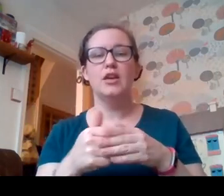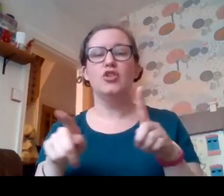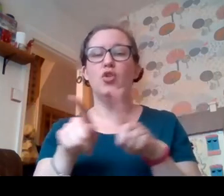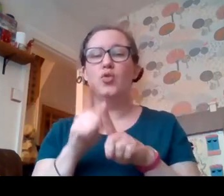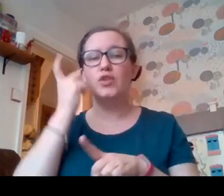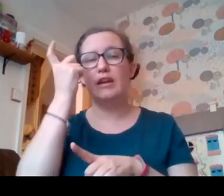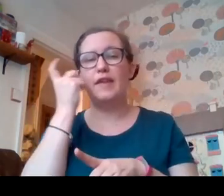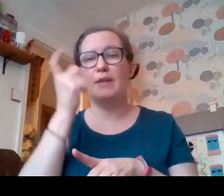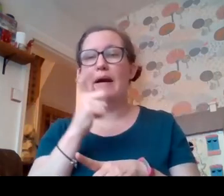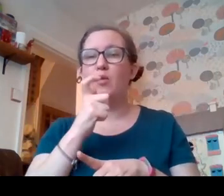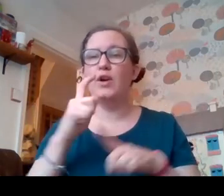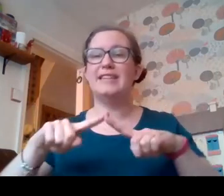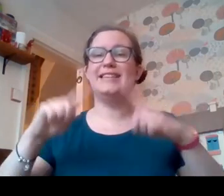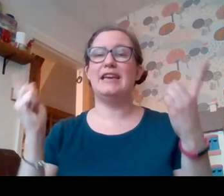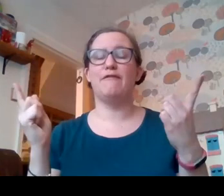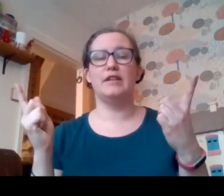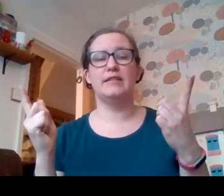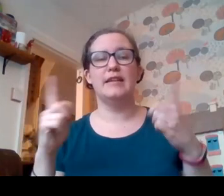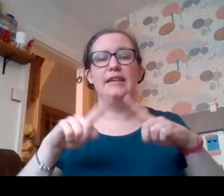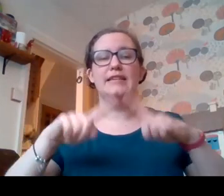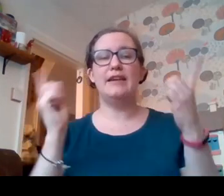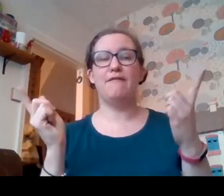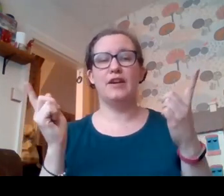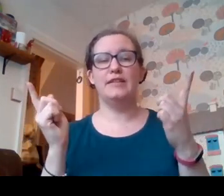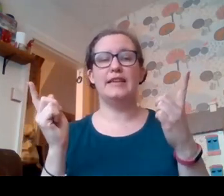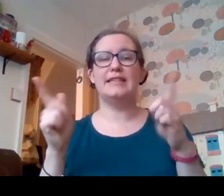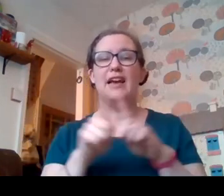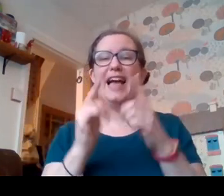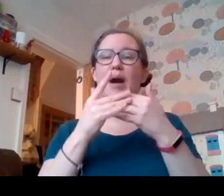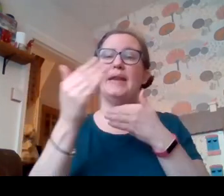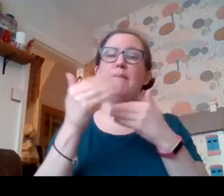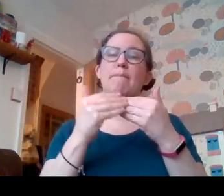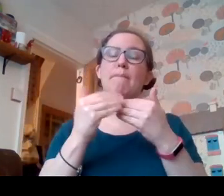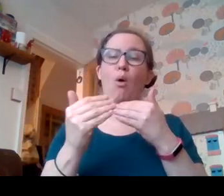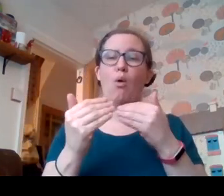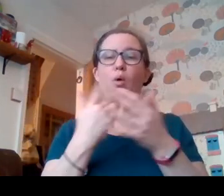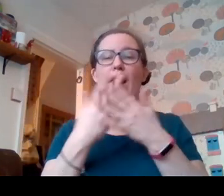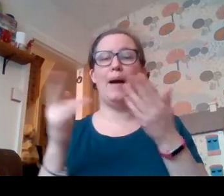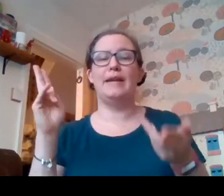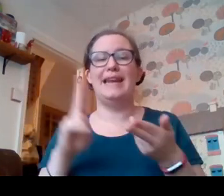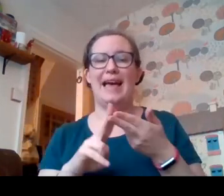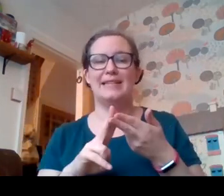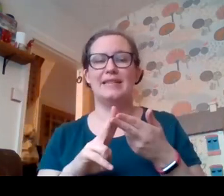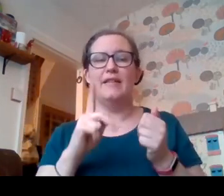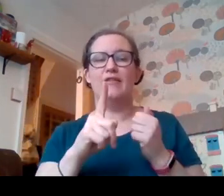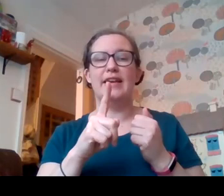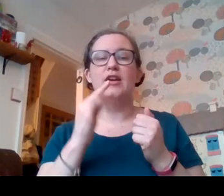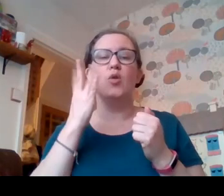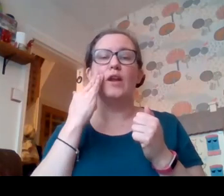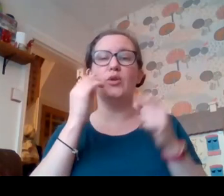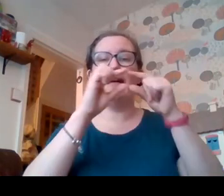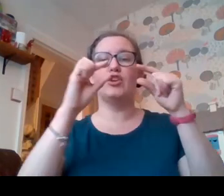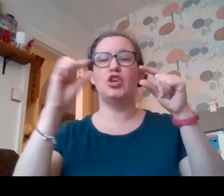you. You're also going to think about the word difference. Difference is like how many more or how many less there